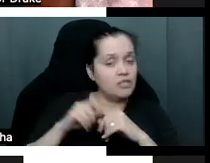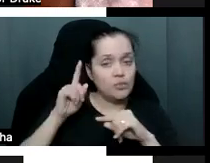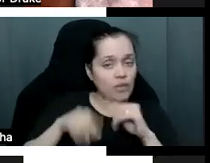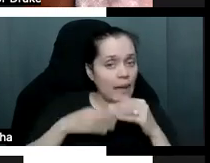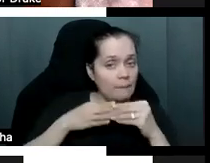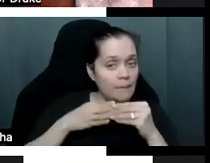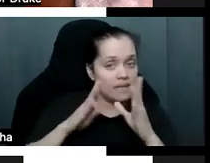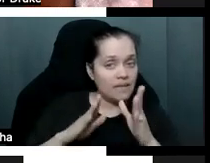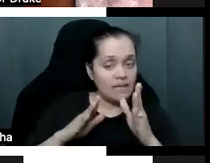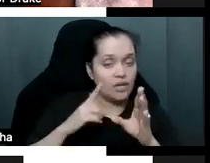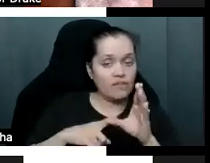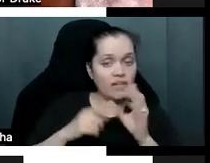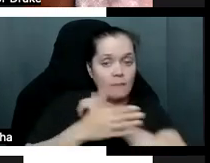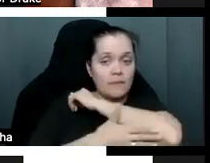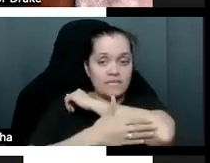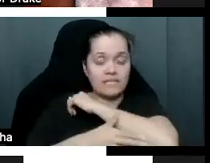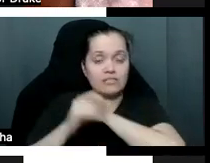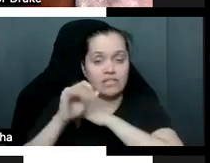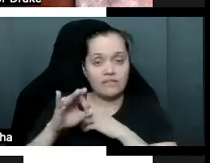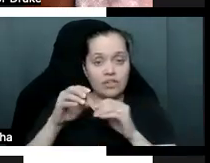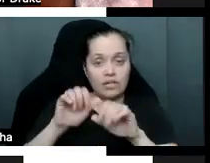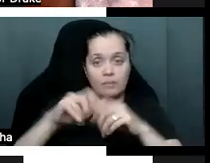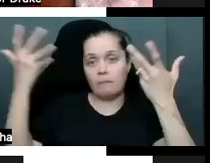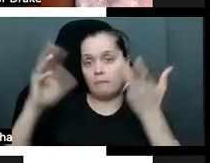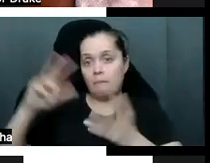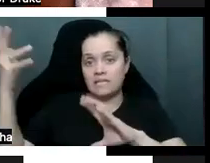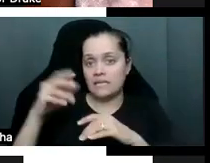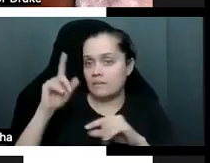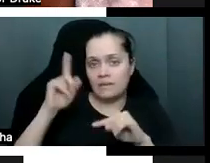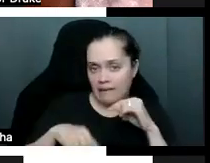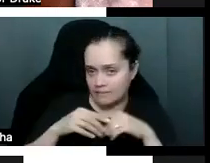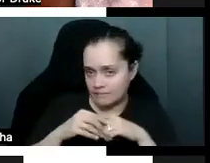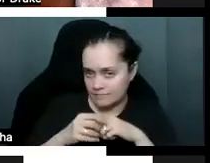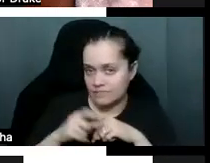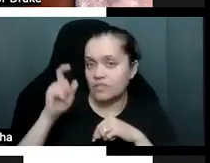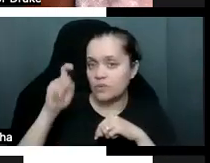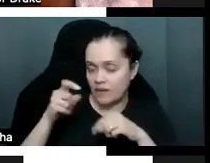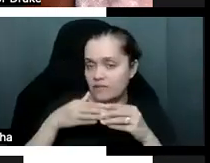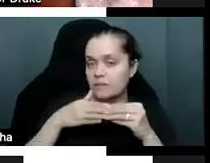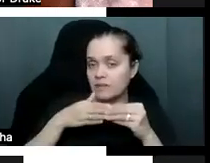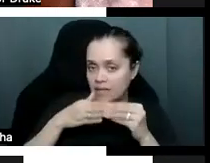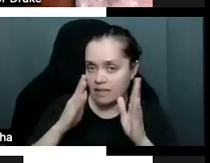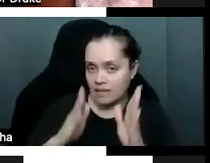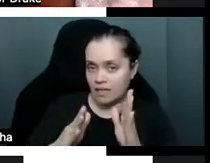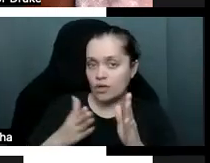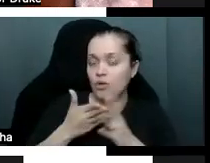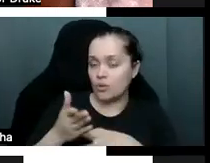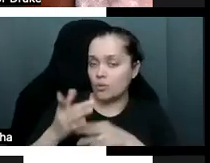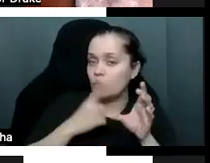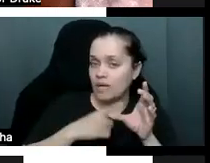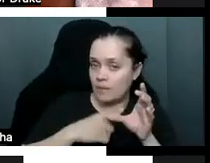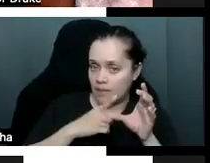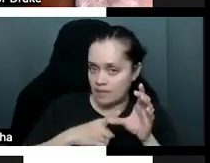leader of a communist country if you're going to blow it up. Okay? You got to be the leader through communist